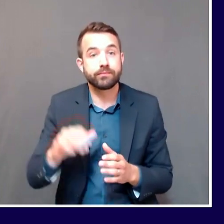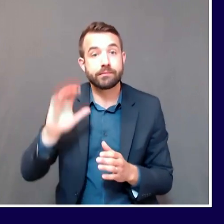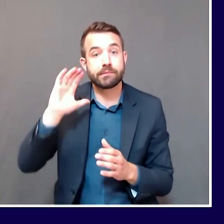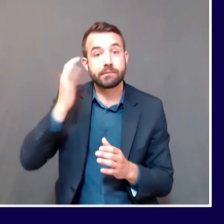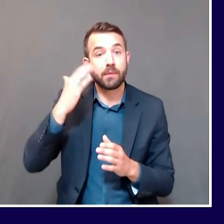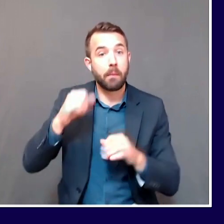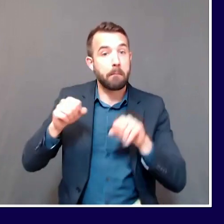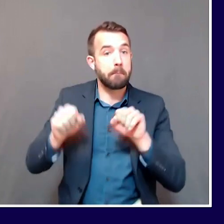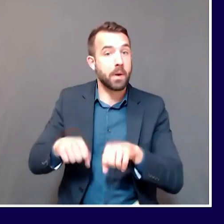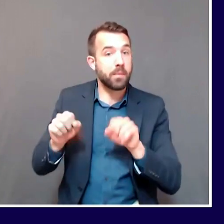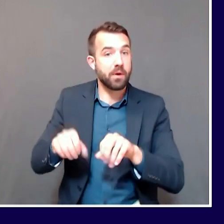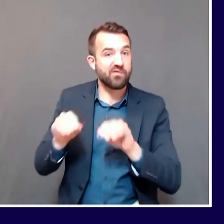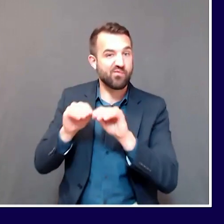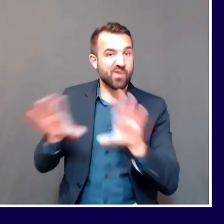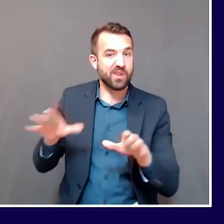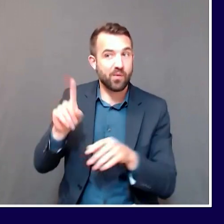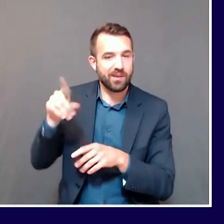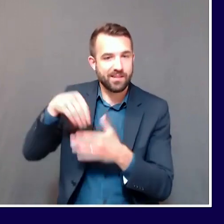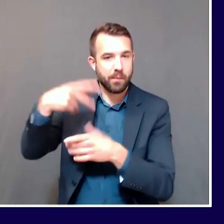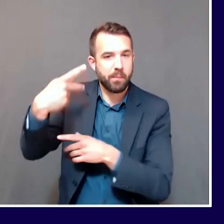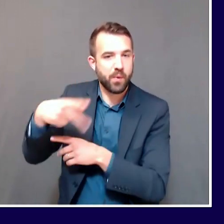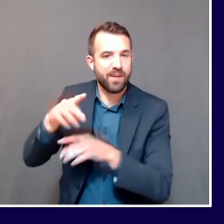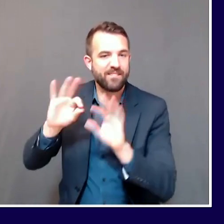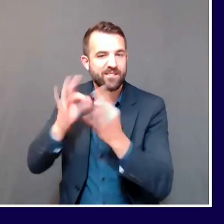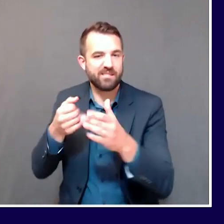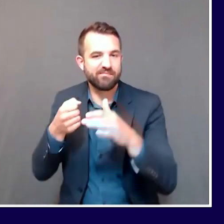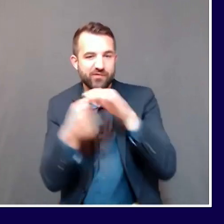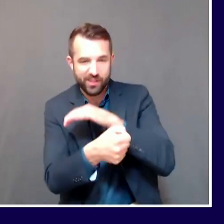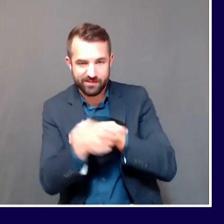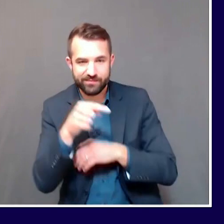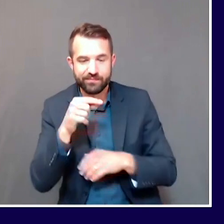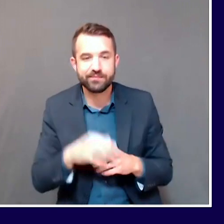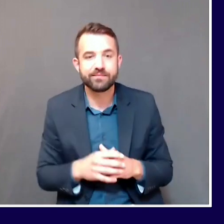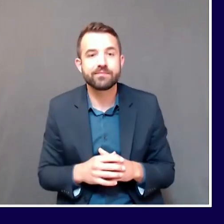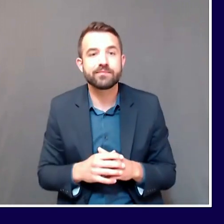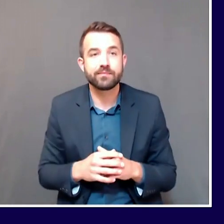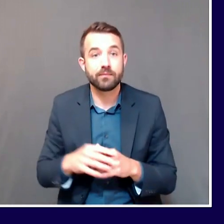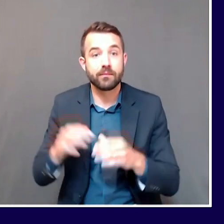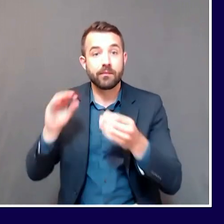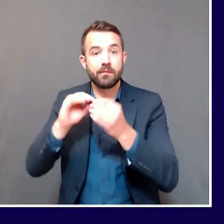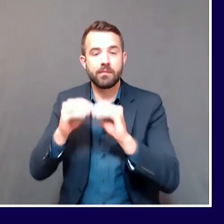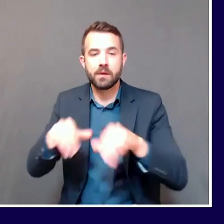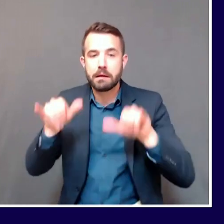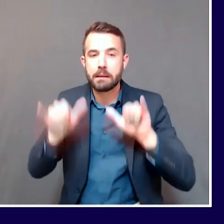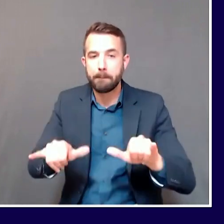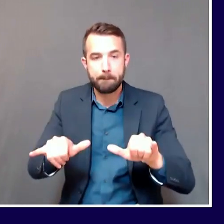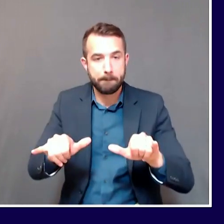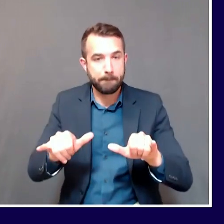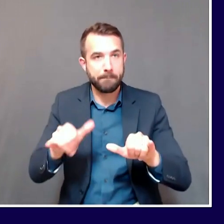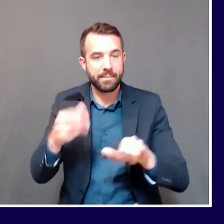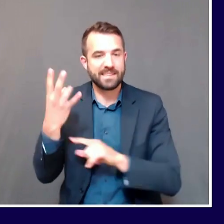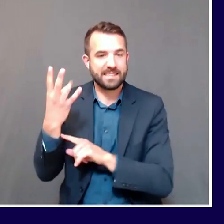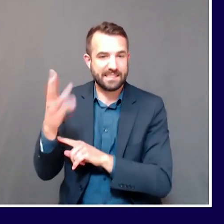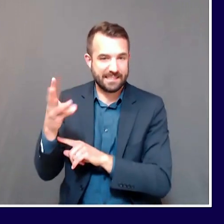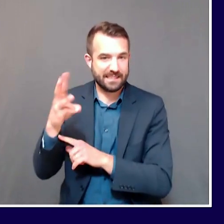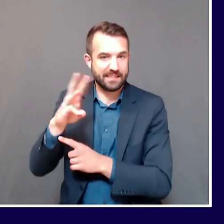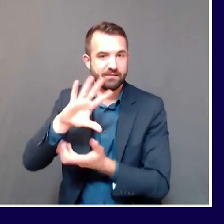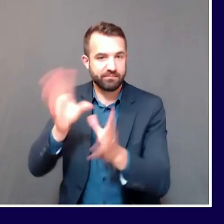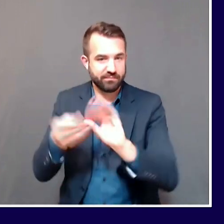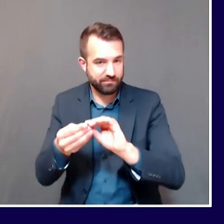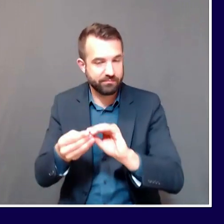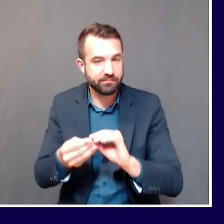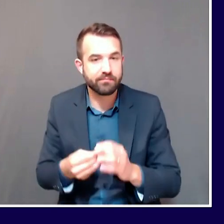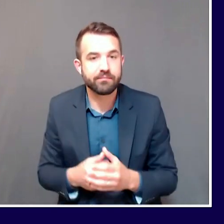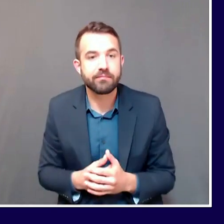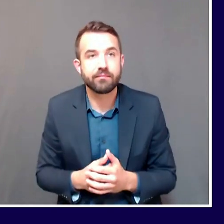Shelter. The case counts there remain the same, which is to say 16 cases in total. And we continue to work with